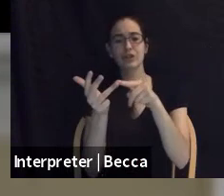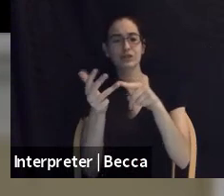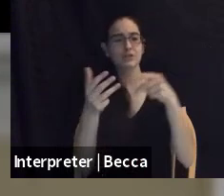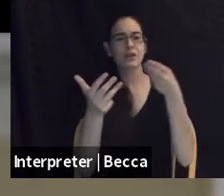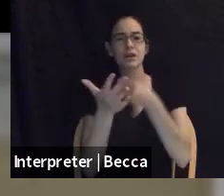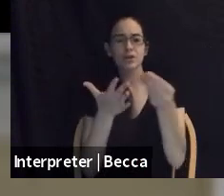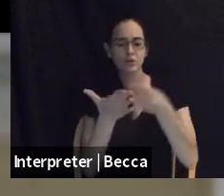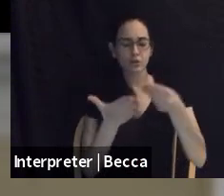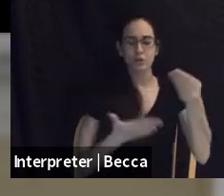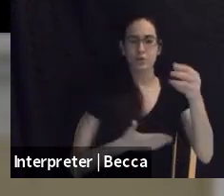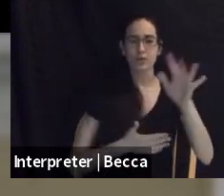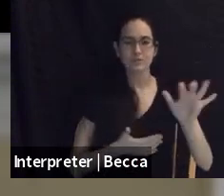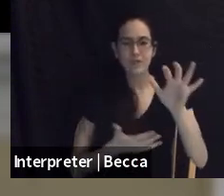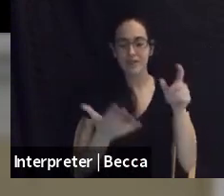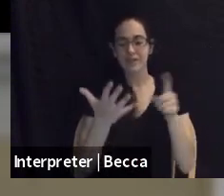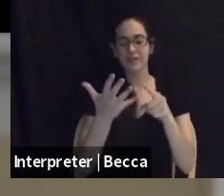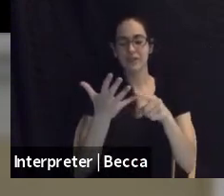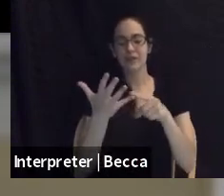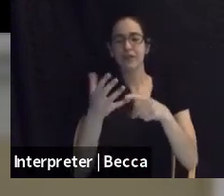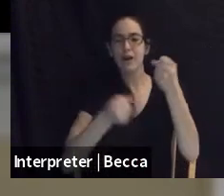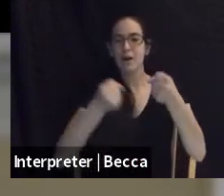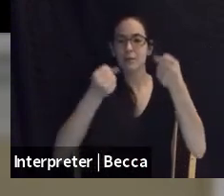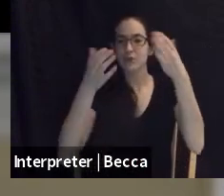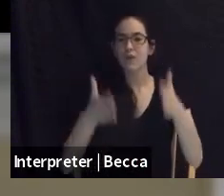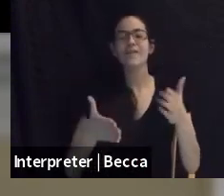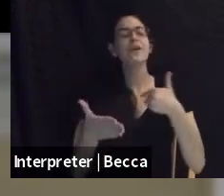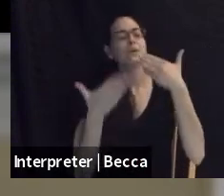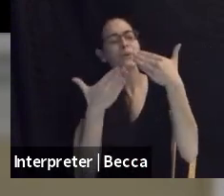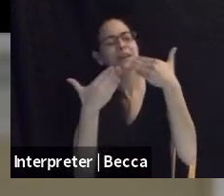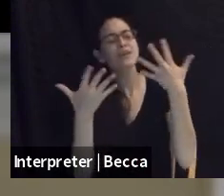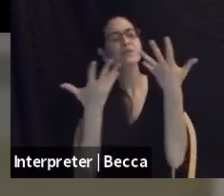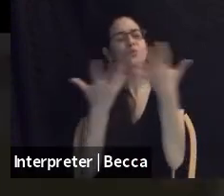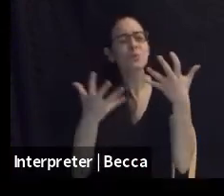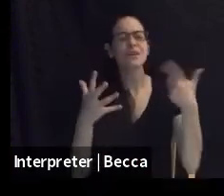we want to say thank you so much for all you've done to help us enjoy our freedom this last year.